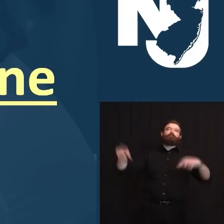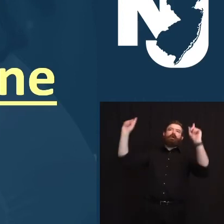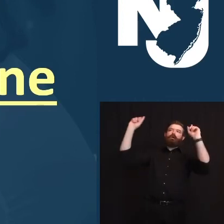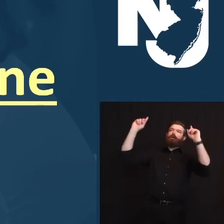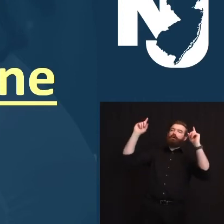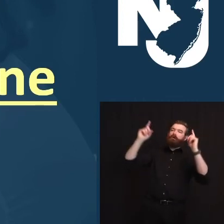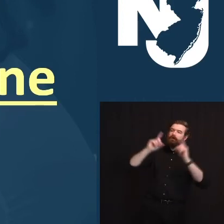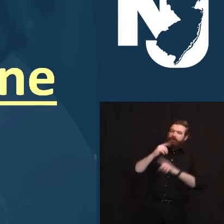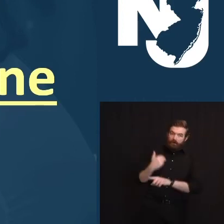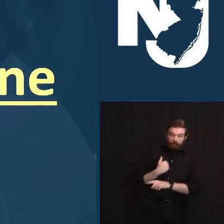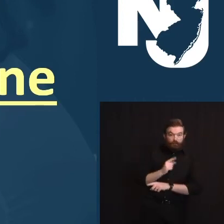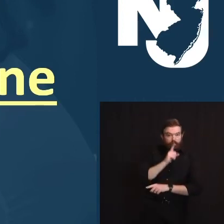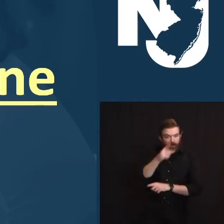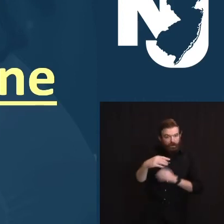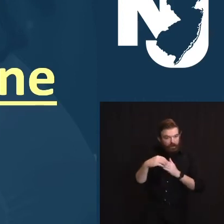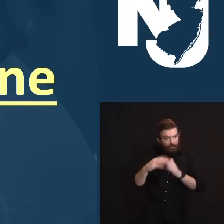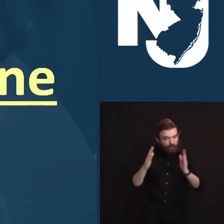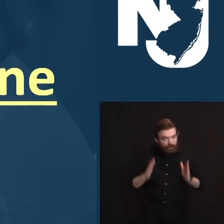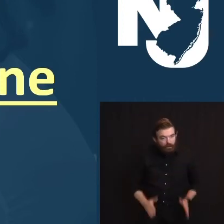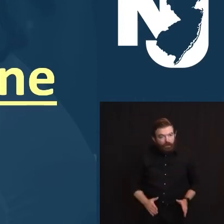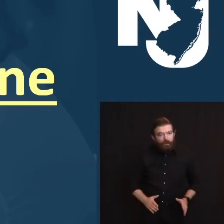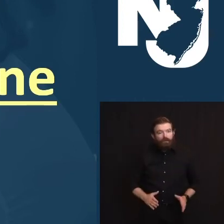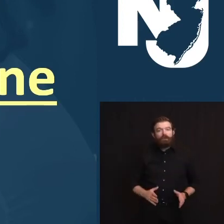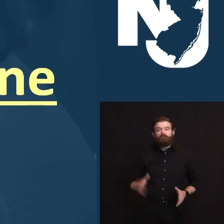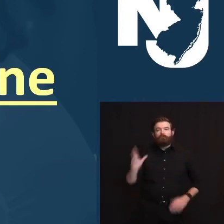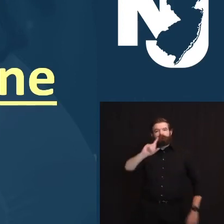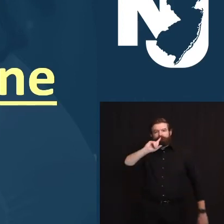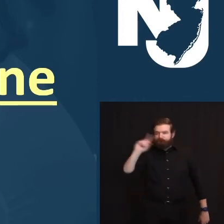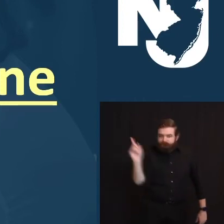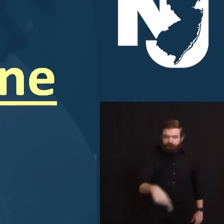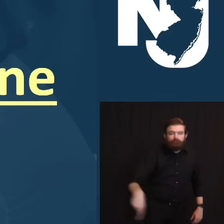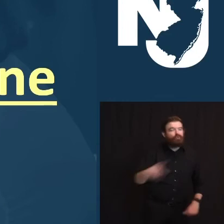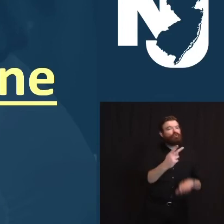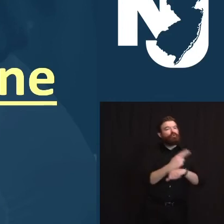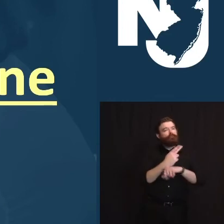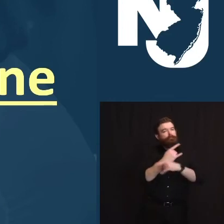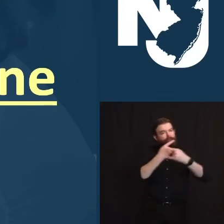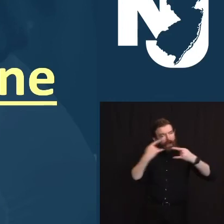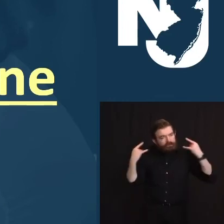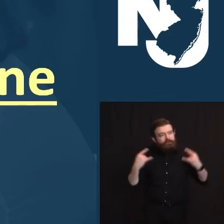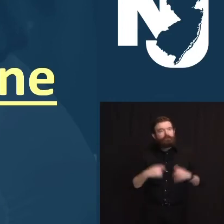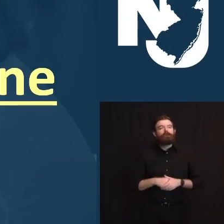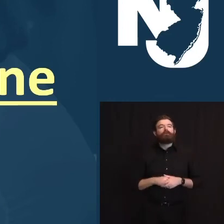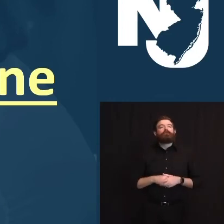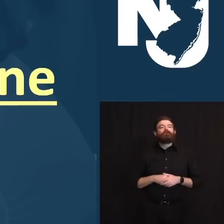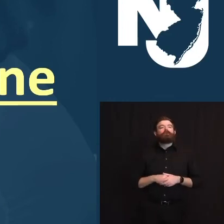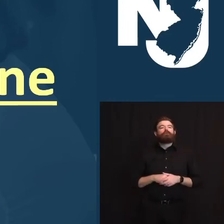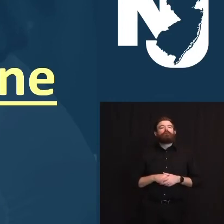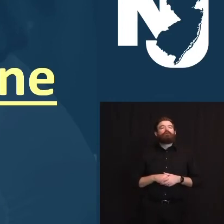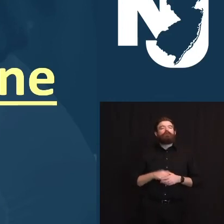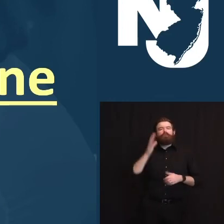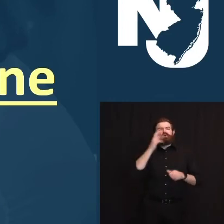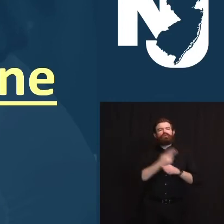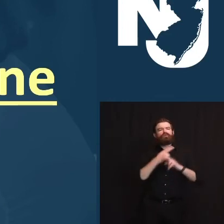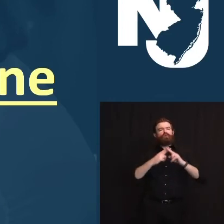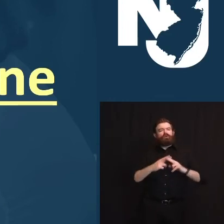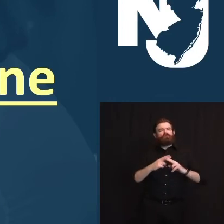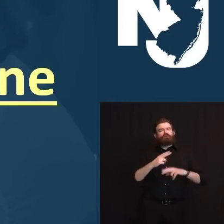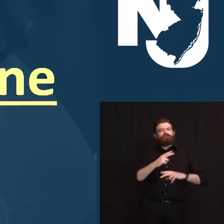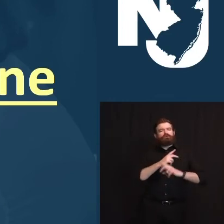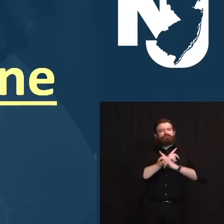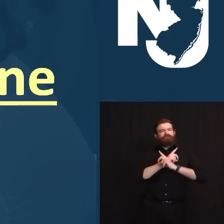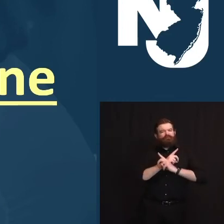stem the spread of the virus, to using the powers of the Defense Production Act to get more vaccines into our communities, to a basic commitment to